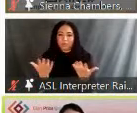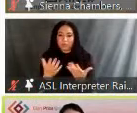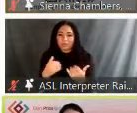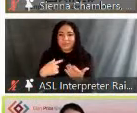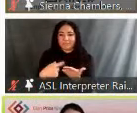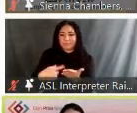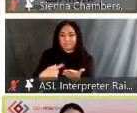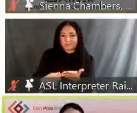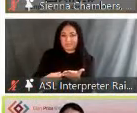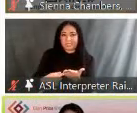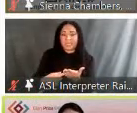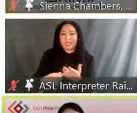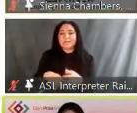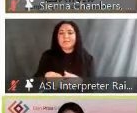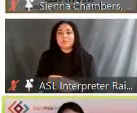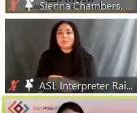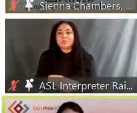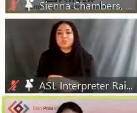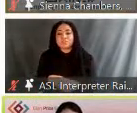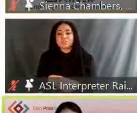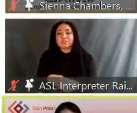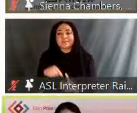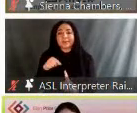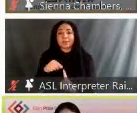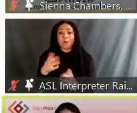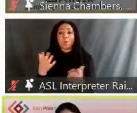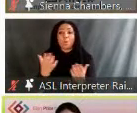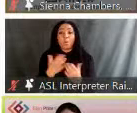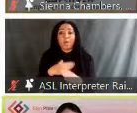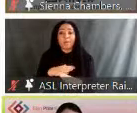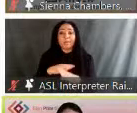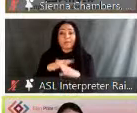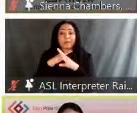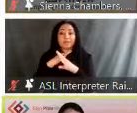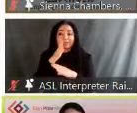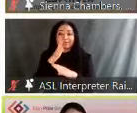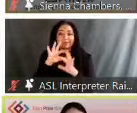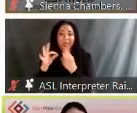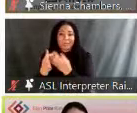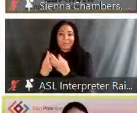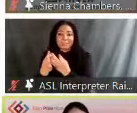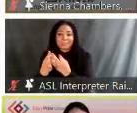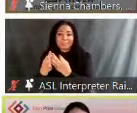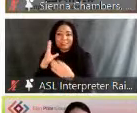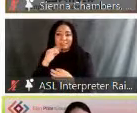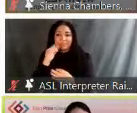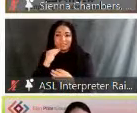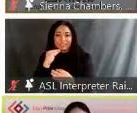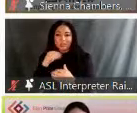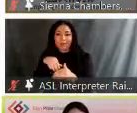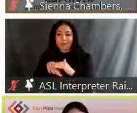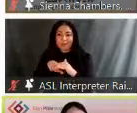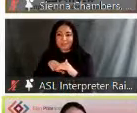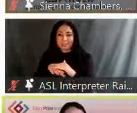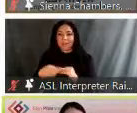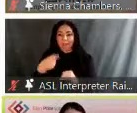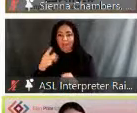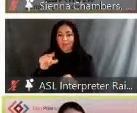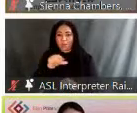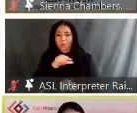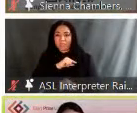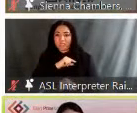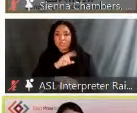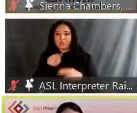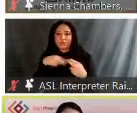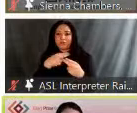around today is, what are the barriers families face in accessing high quality universal preschool programs,